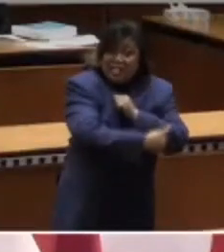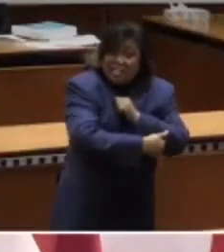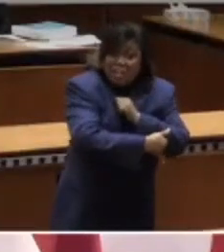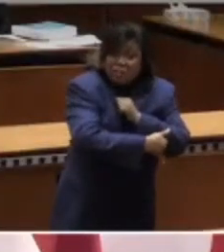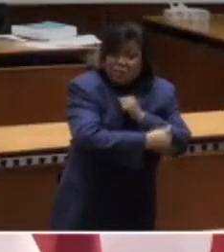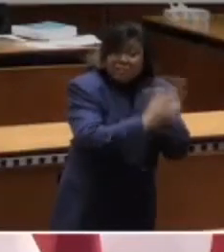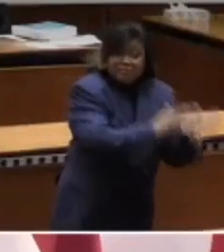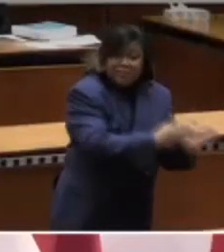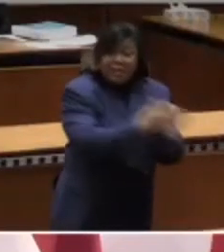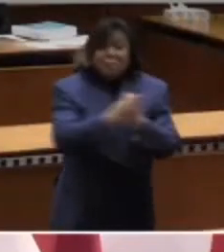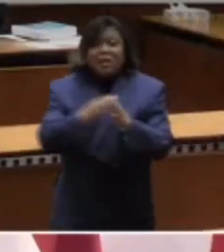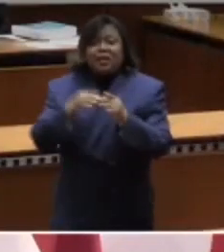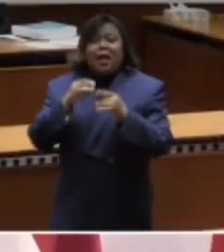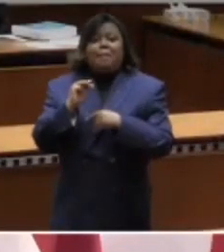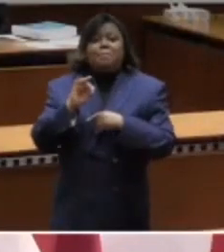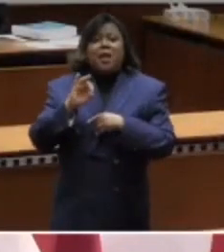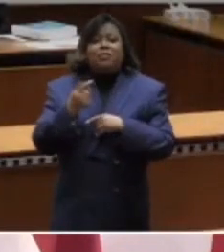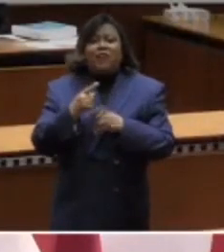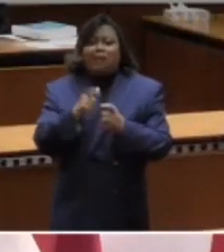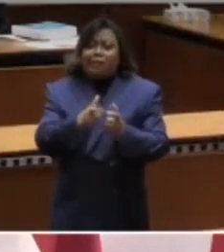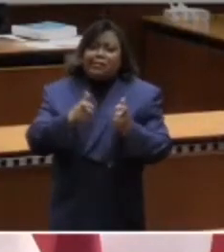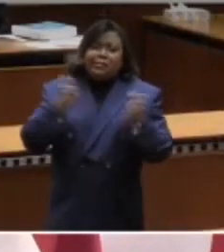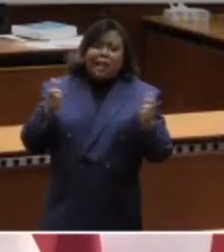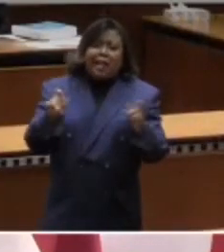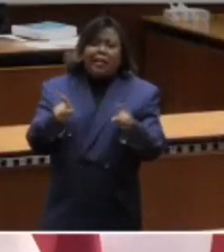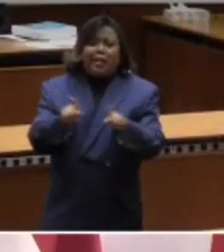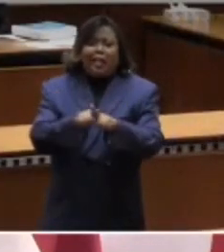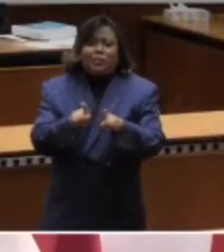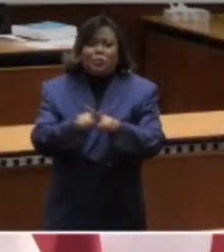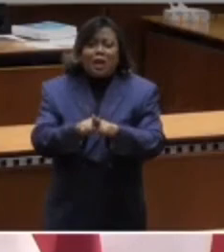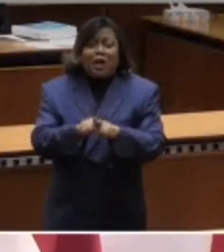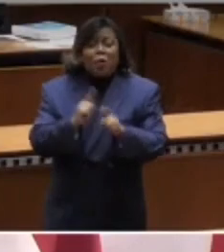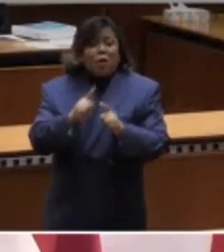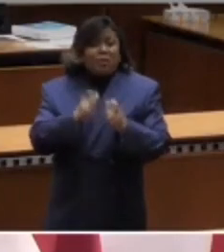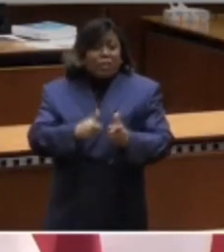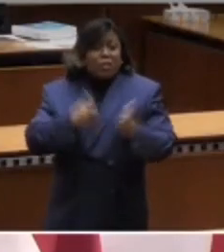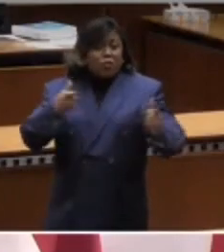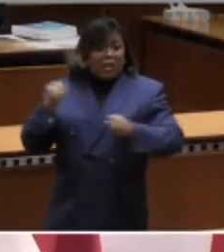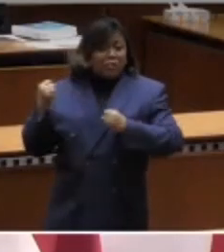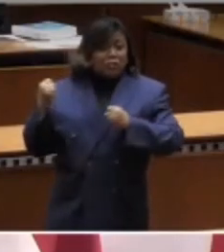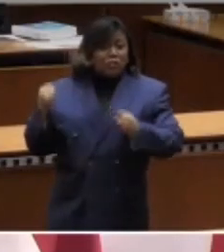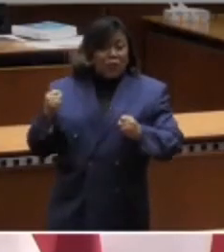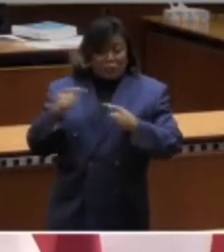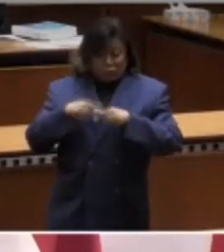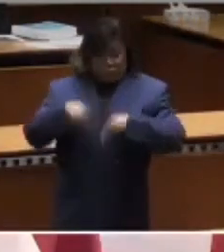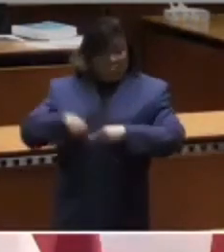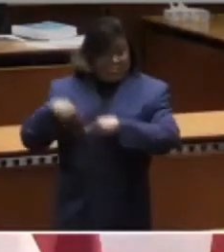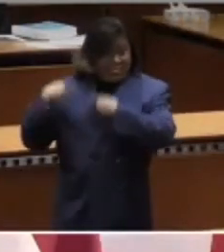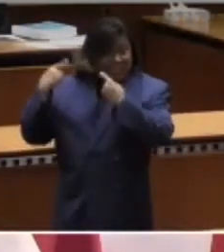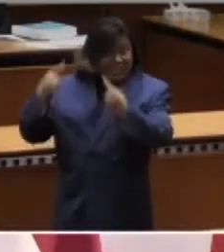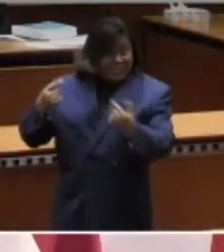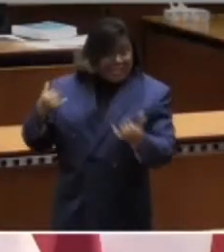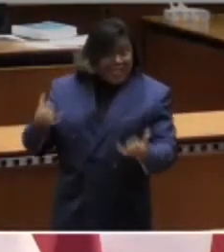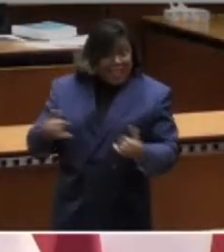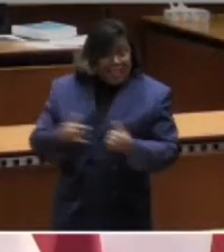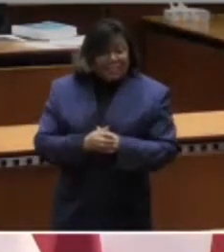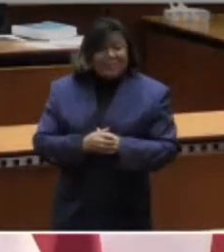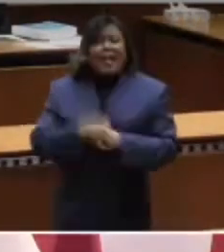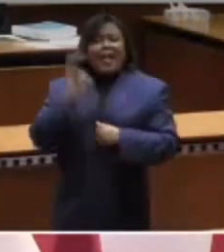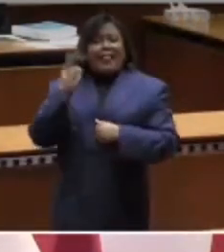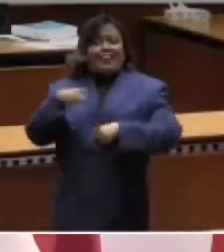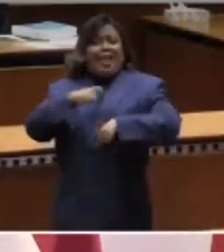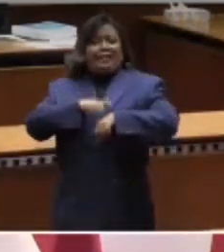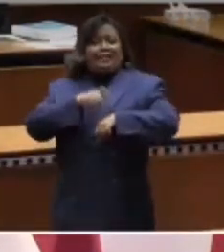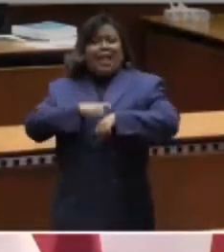country, but a manufacturing giant as well. One of our great strengths to this very day. In